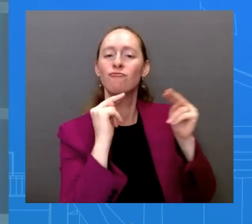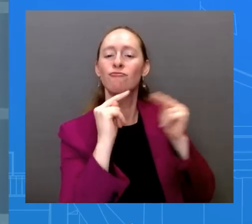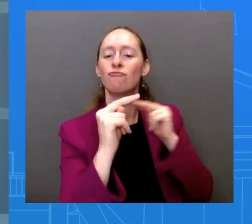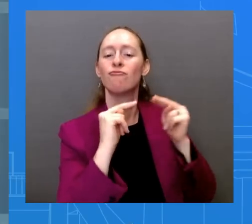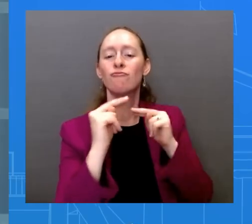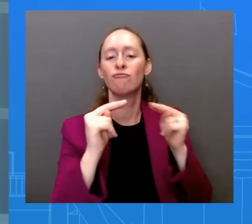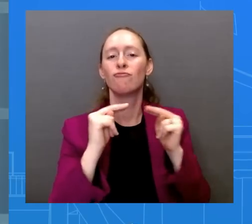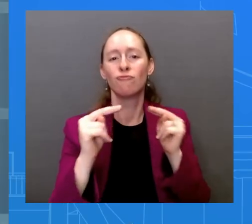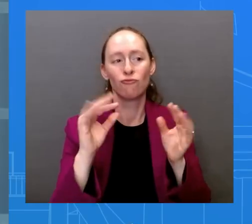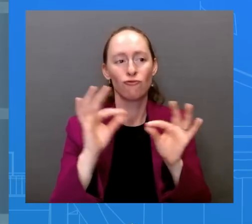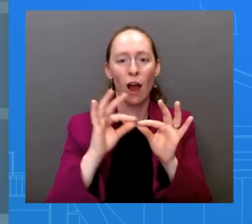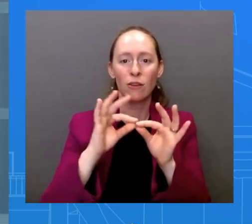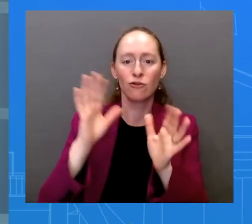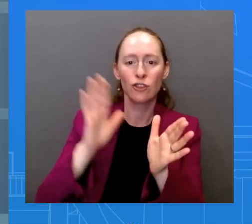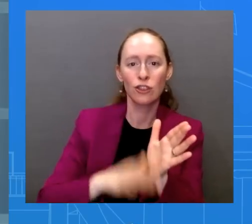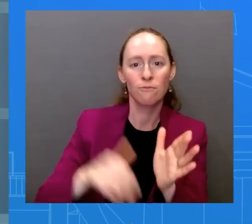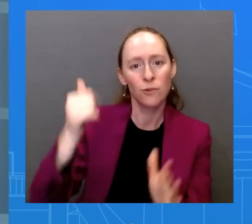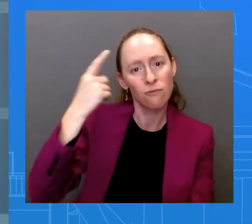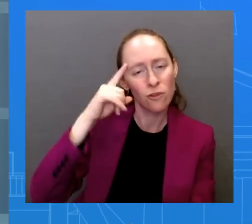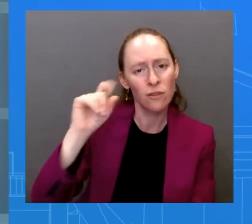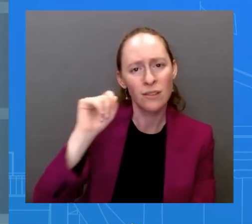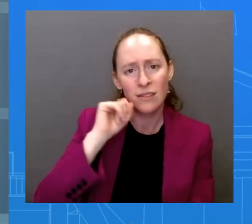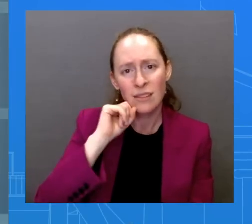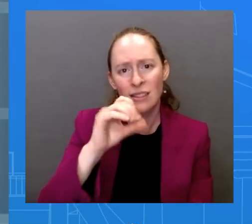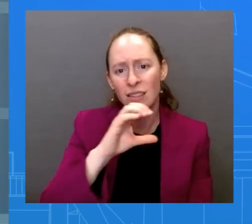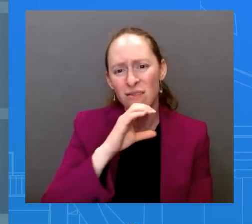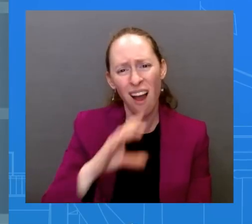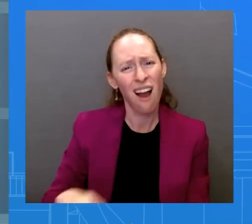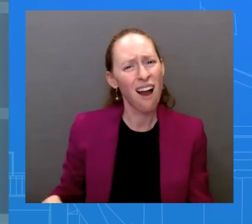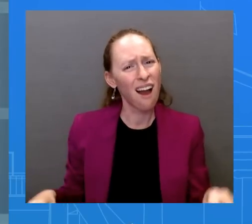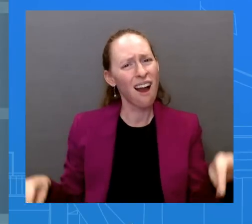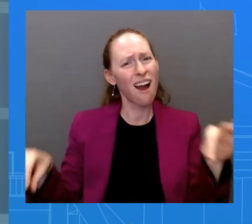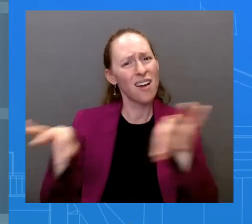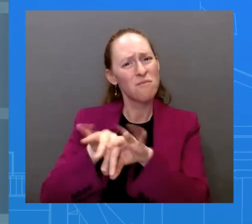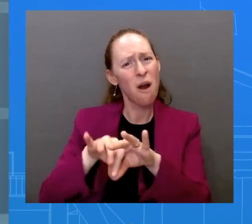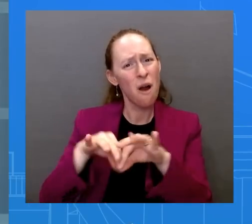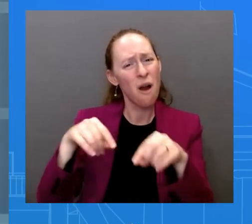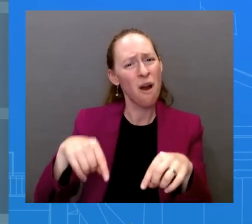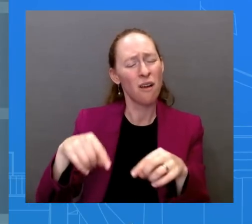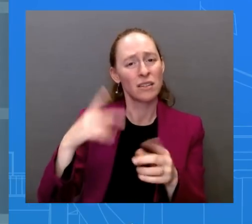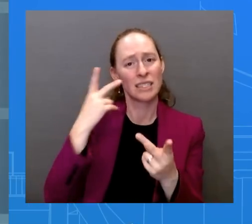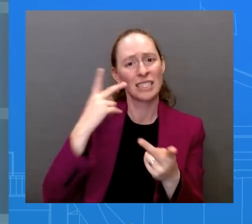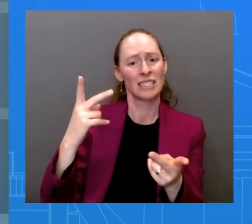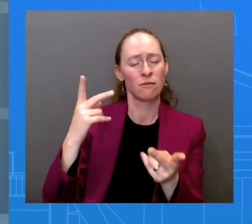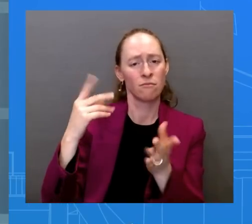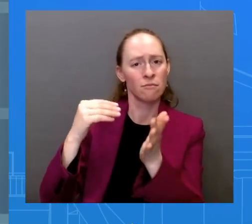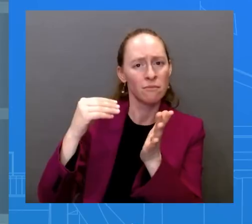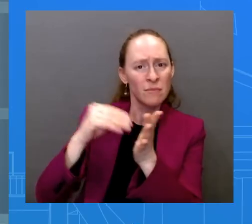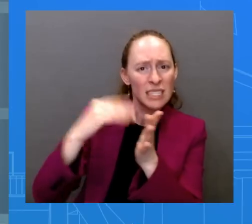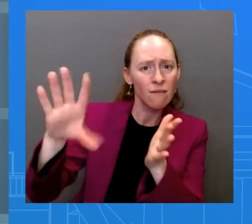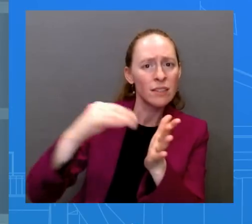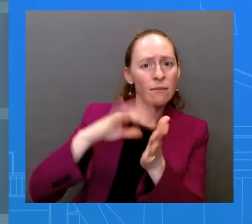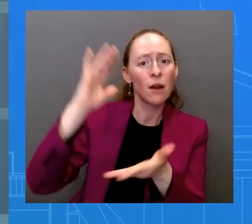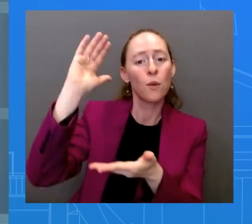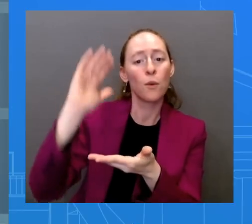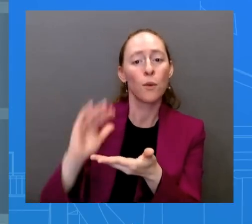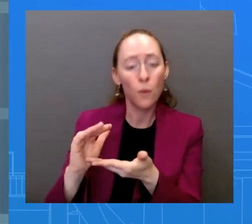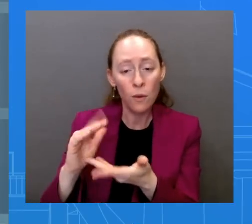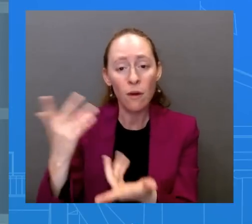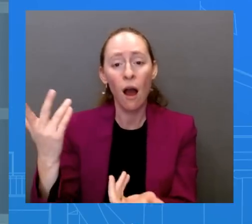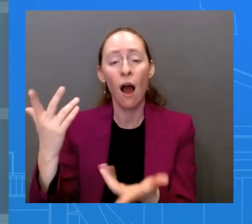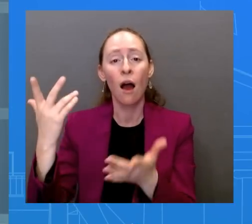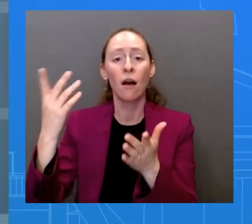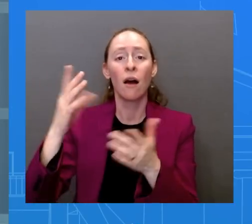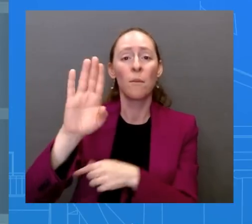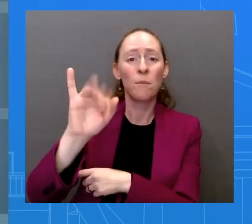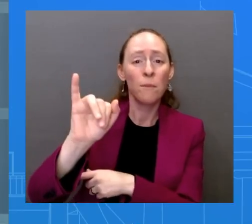how important it is cost is going to go down as well as it relates to energy bills. I mean, these are things that the President has